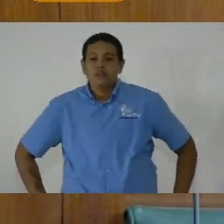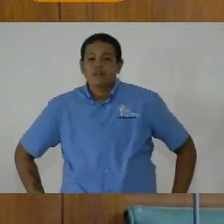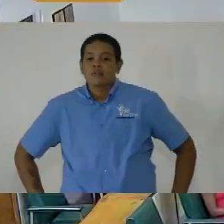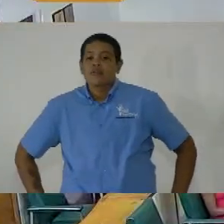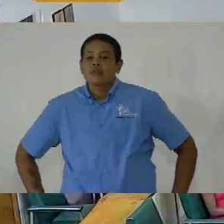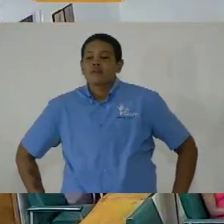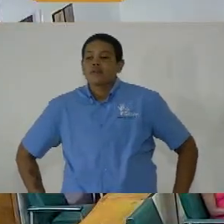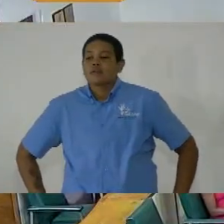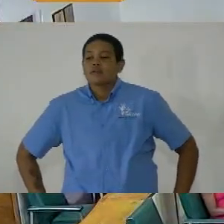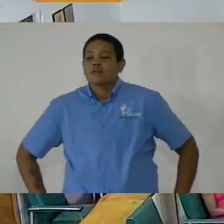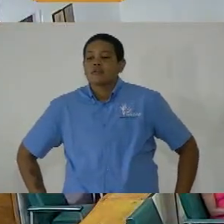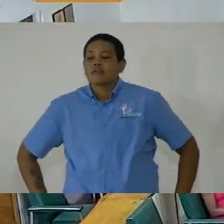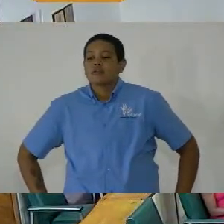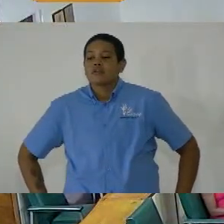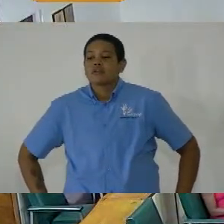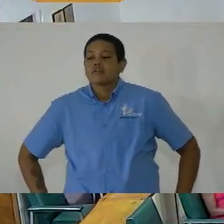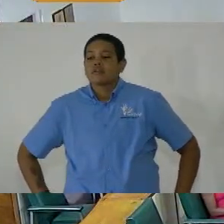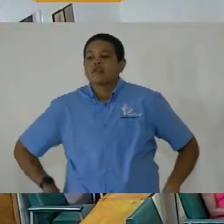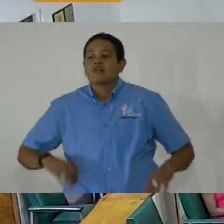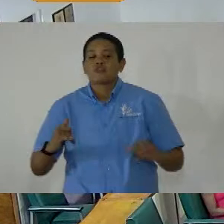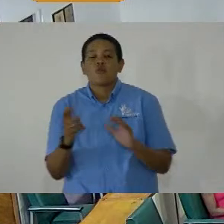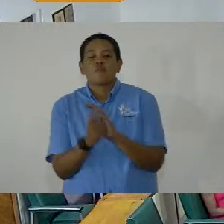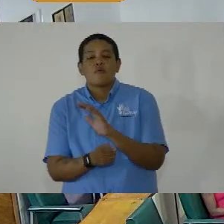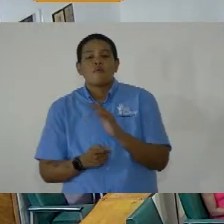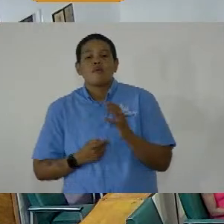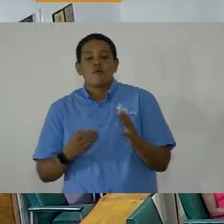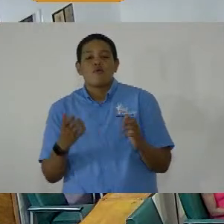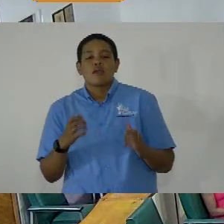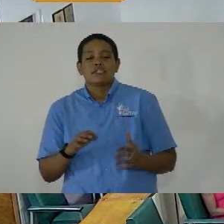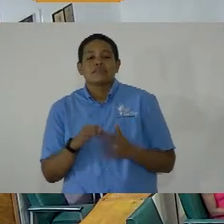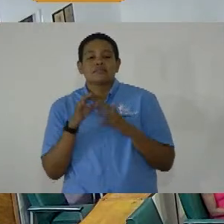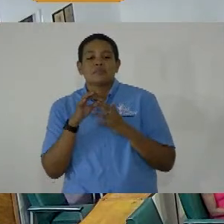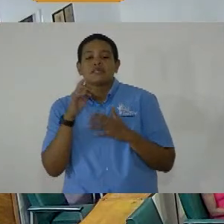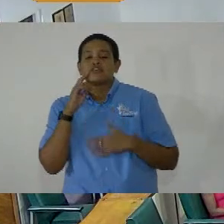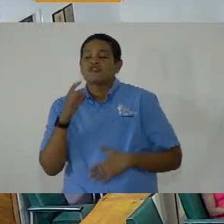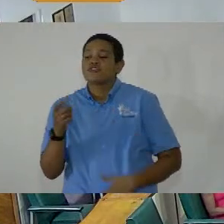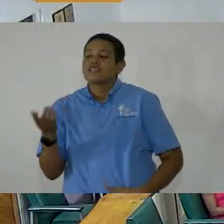And at this moment, Madam Speaker, I want to pay a special